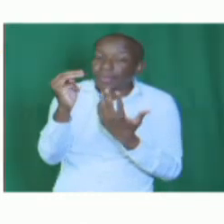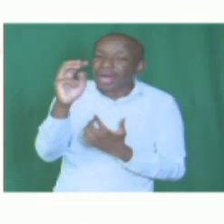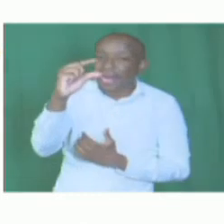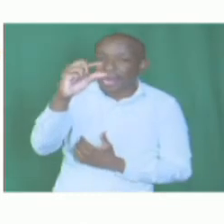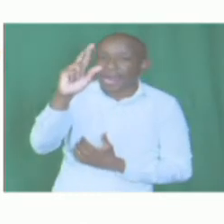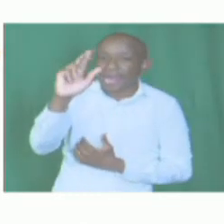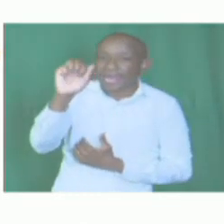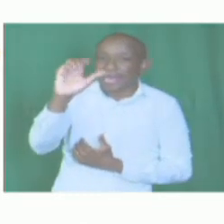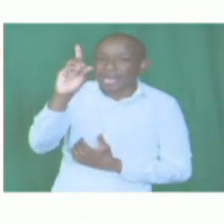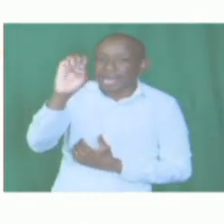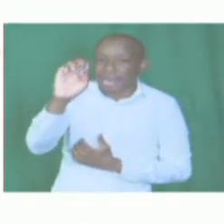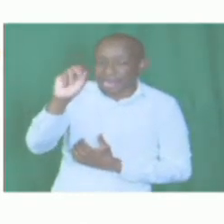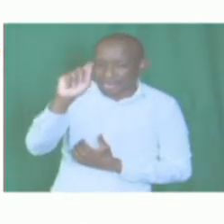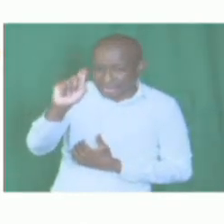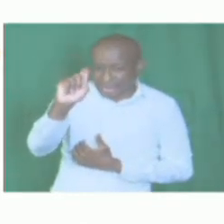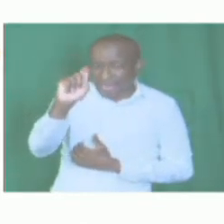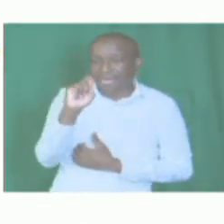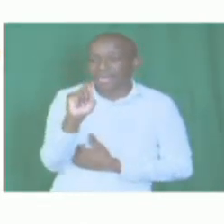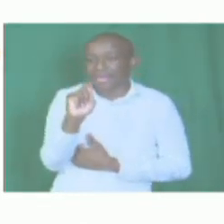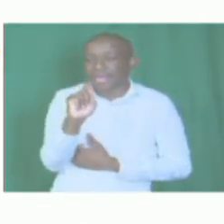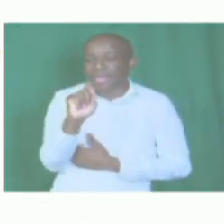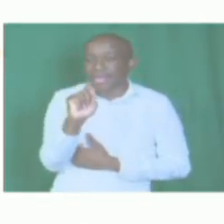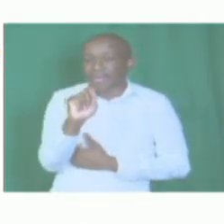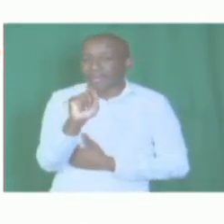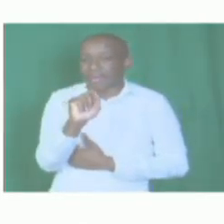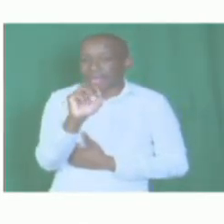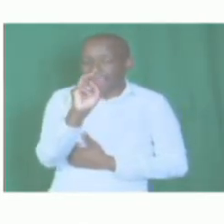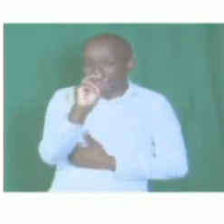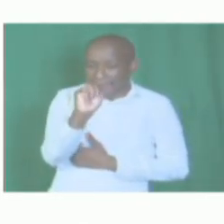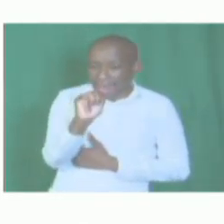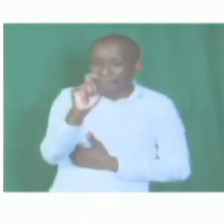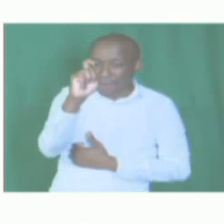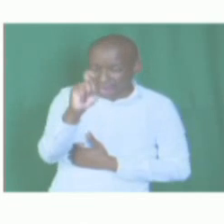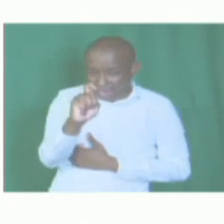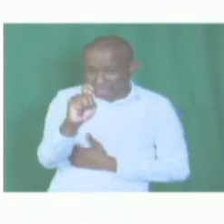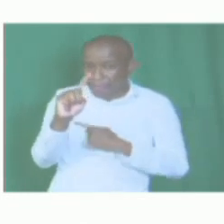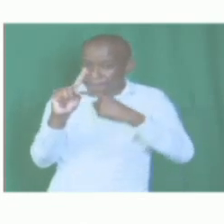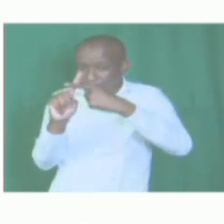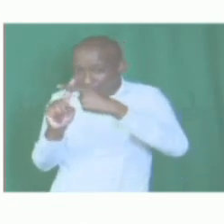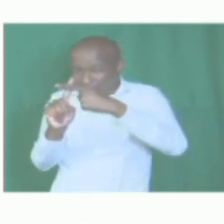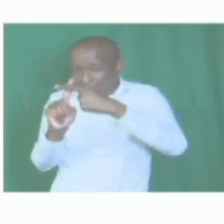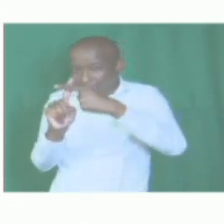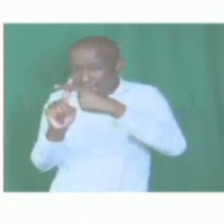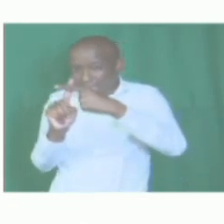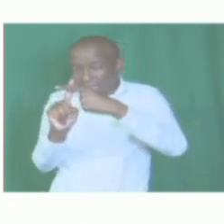Is the gradient. And then we are going to have mx plus,